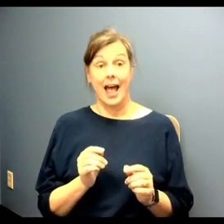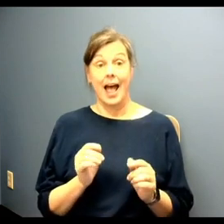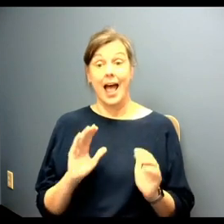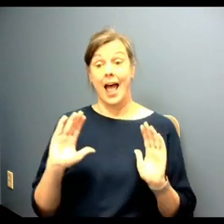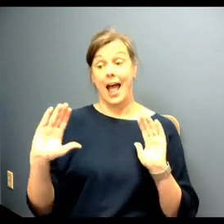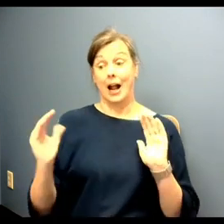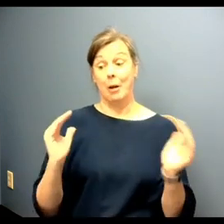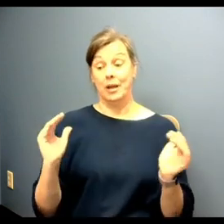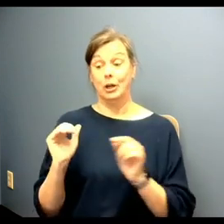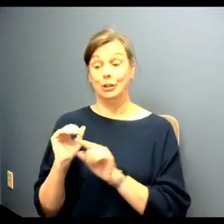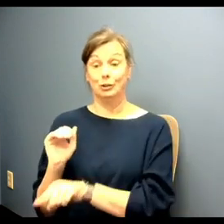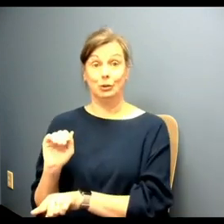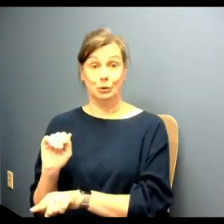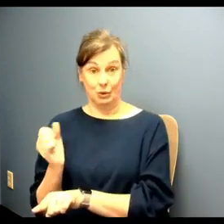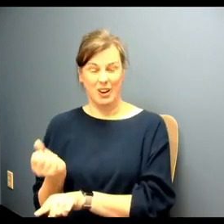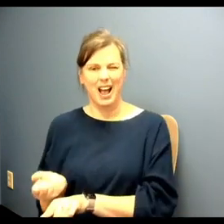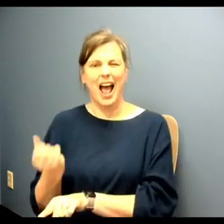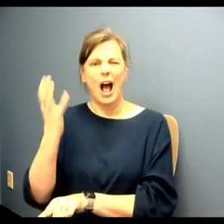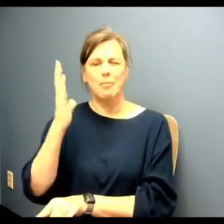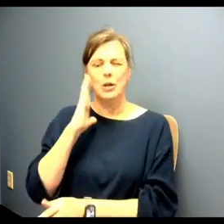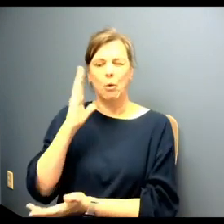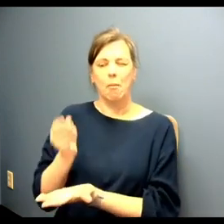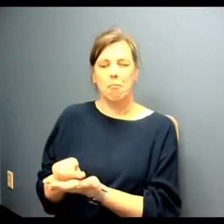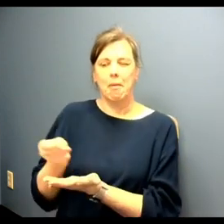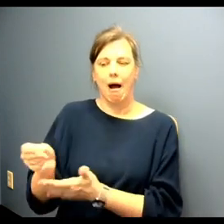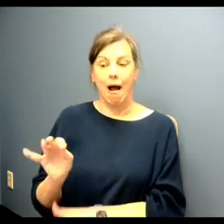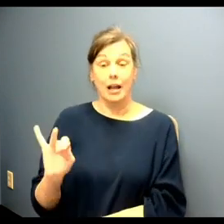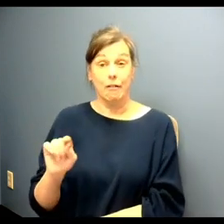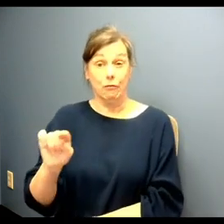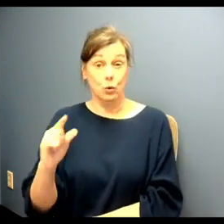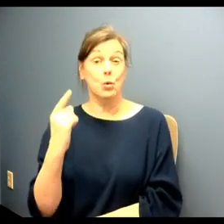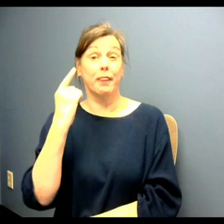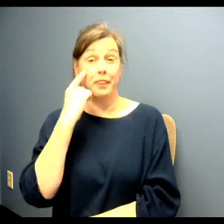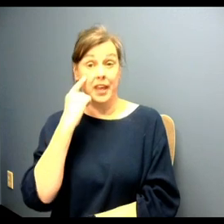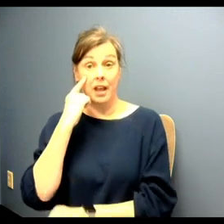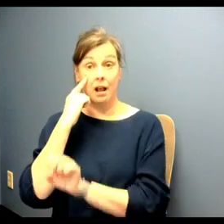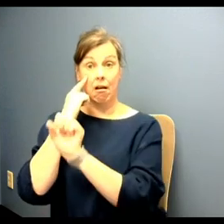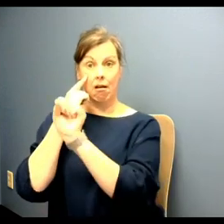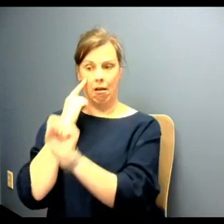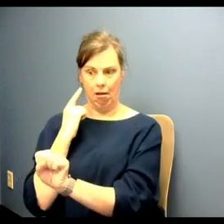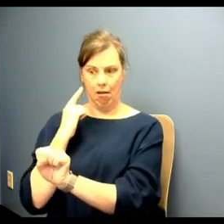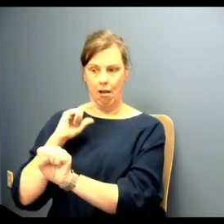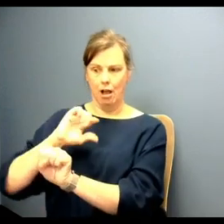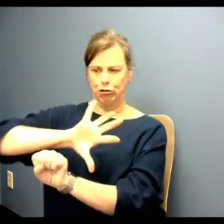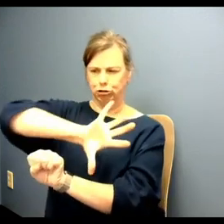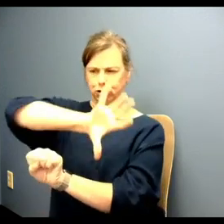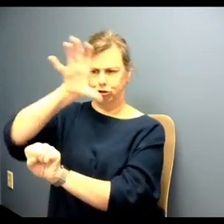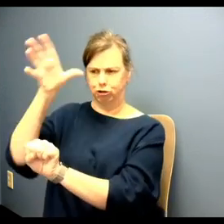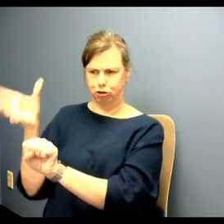would you have purchased and at what price? So take a minute and see if you can answer those two questions.